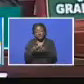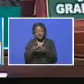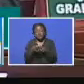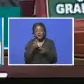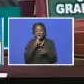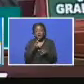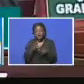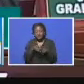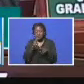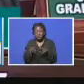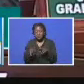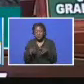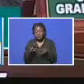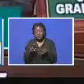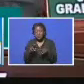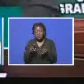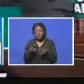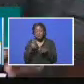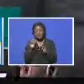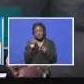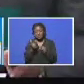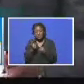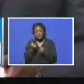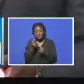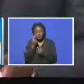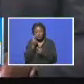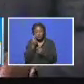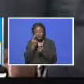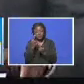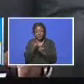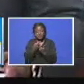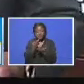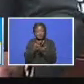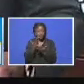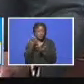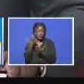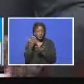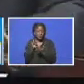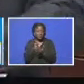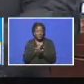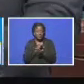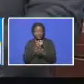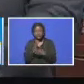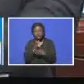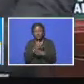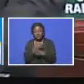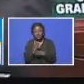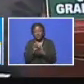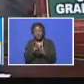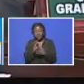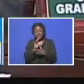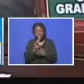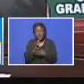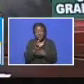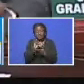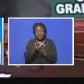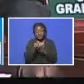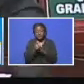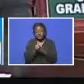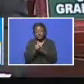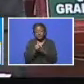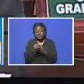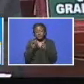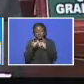facility. Just a few months ago, I shared in this honorable place that three of these facilities were